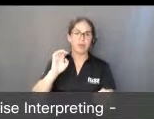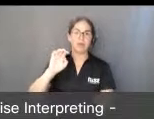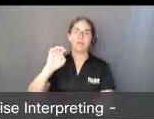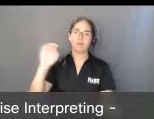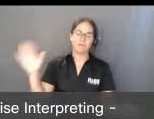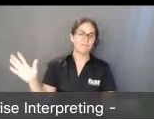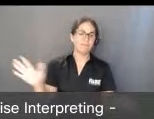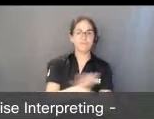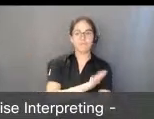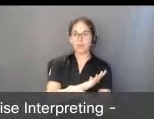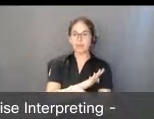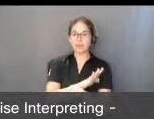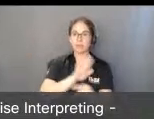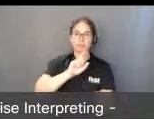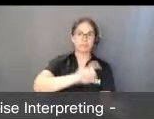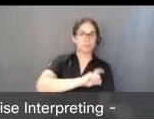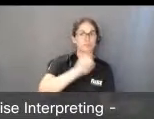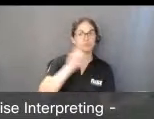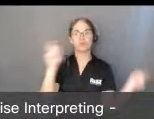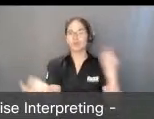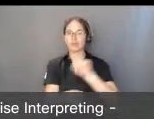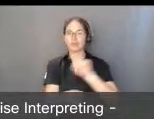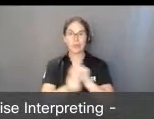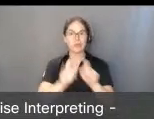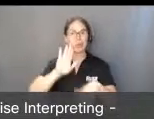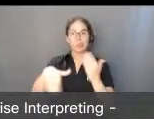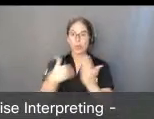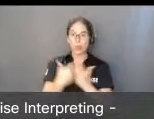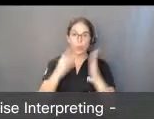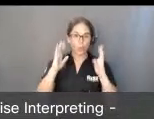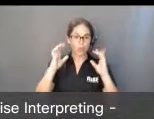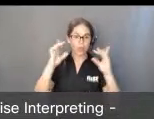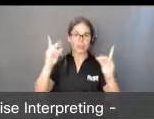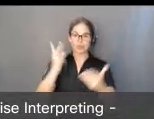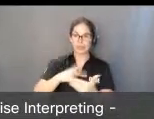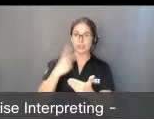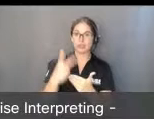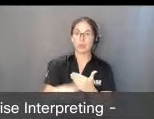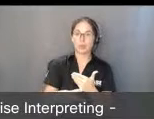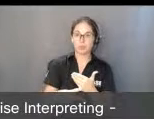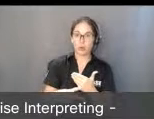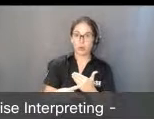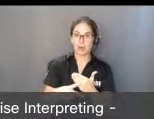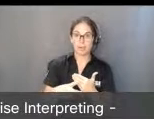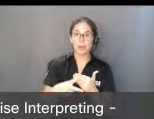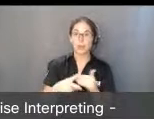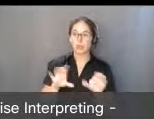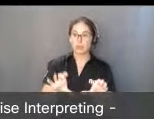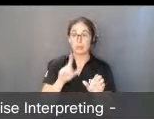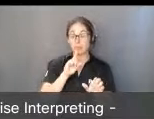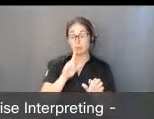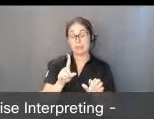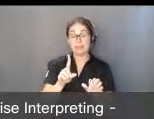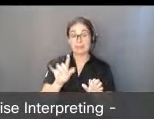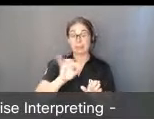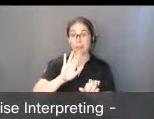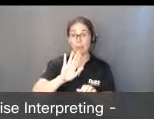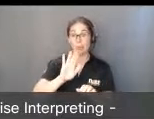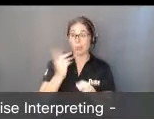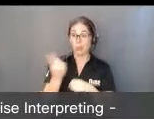redoing an entire educational program practically overnight, and there's going to be